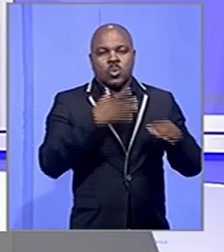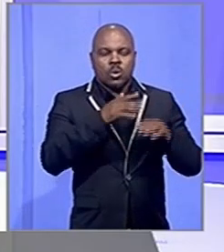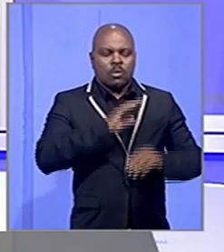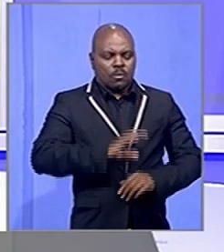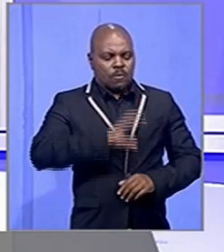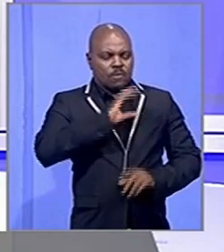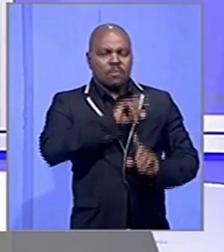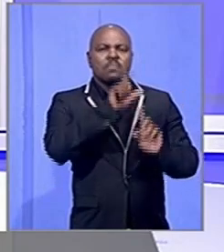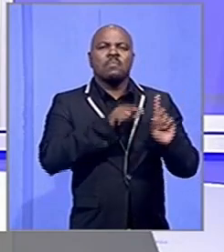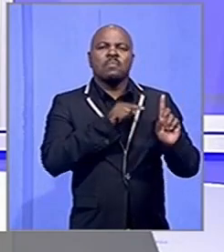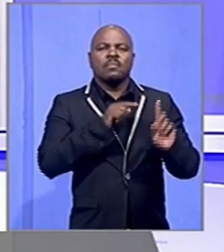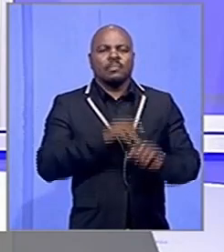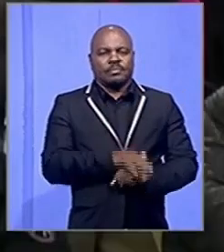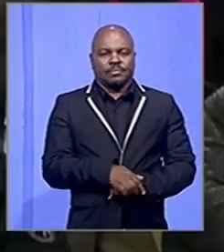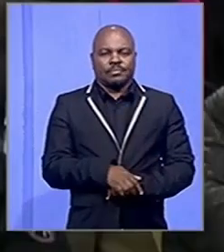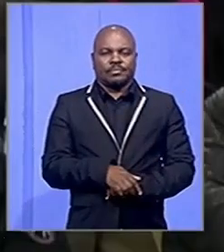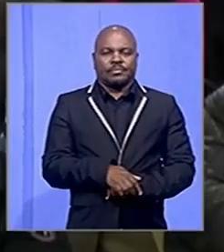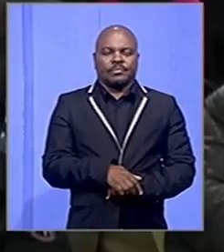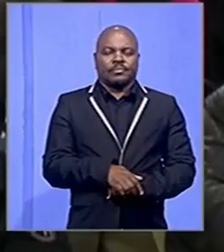itshepa.